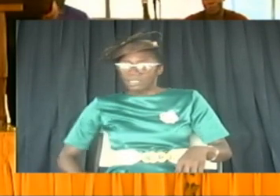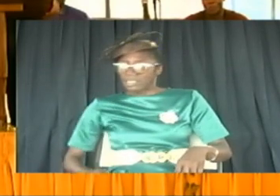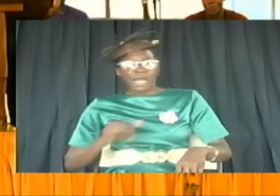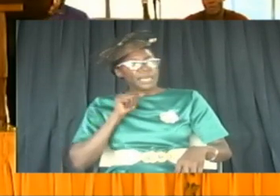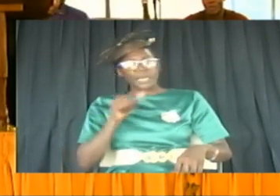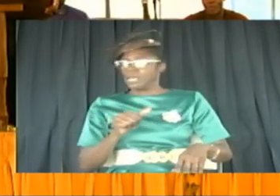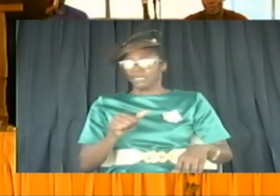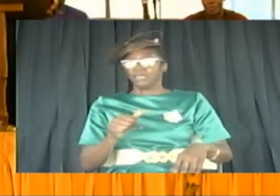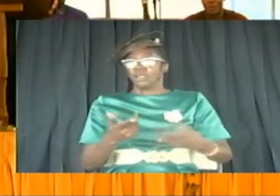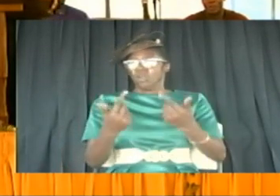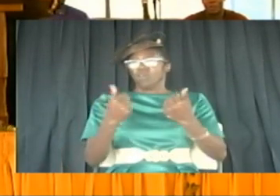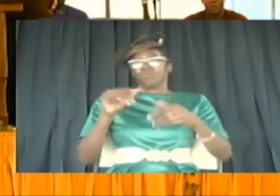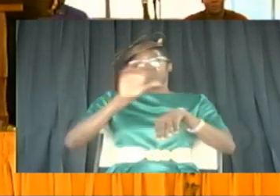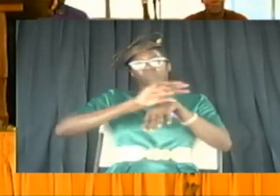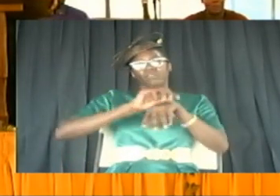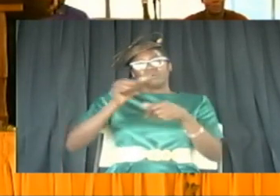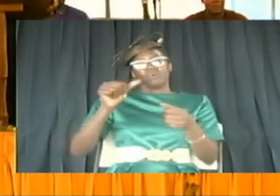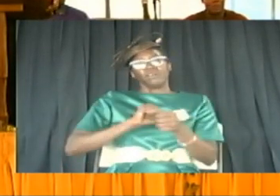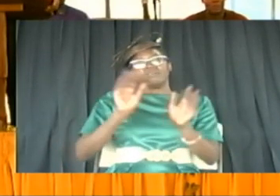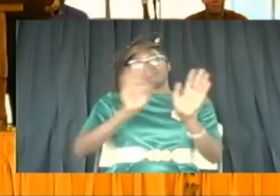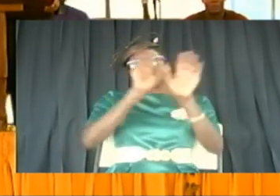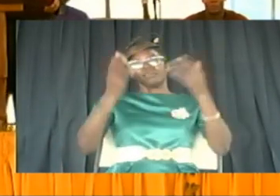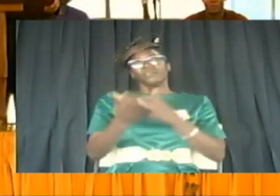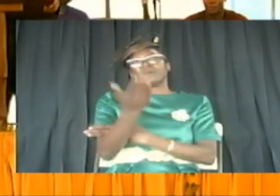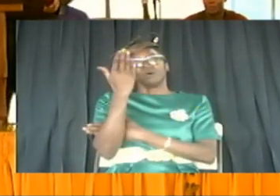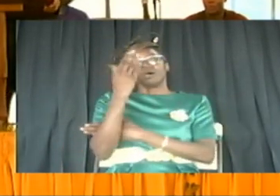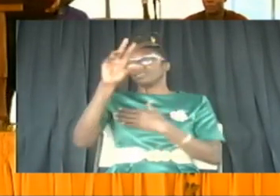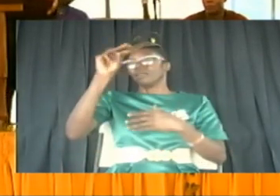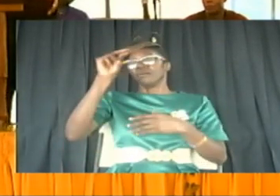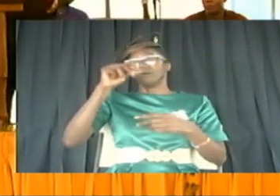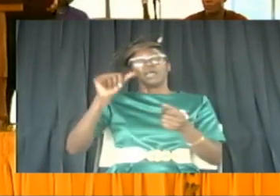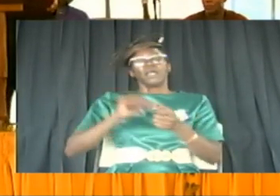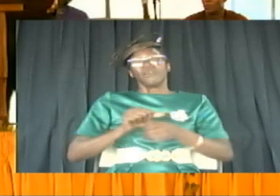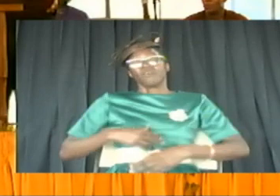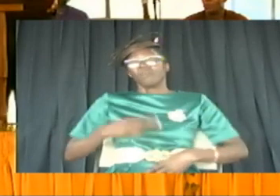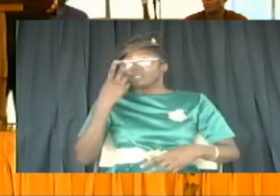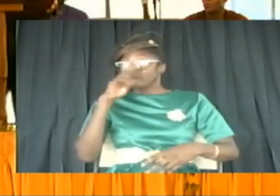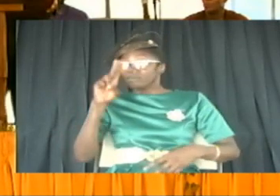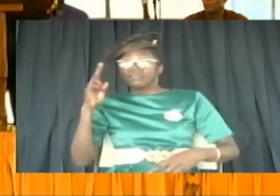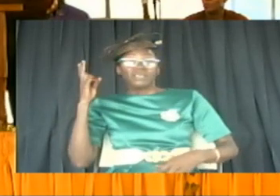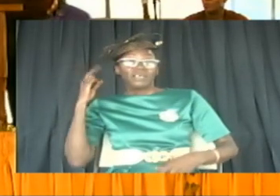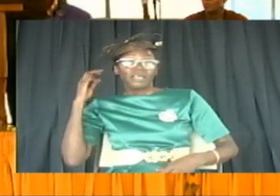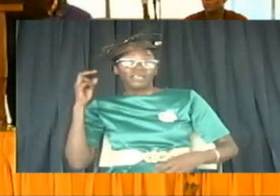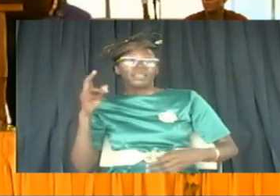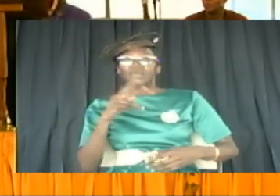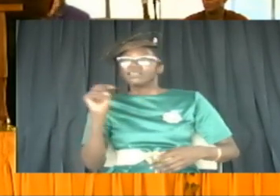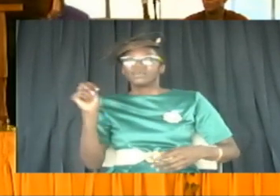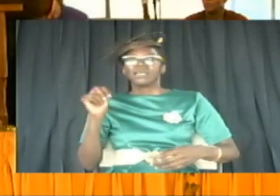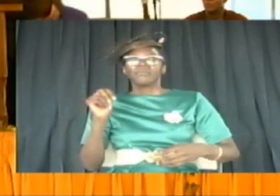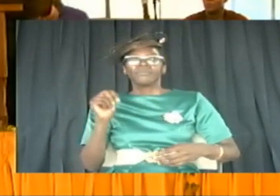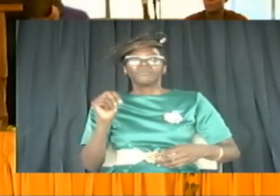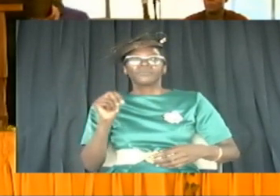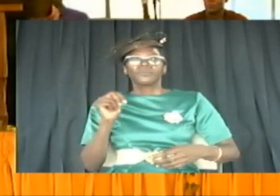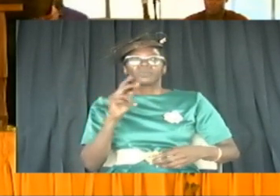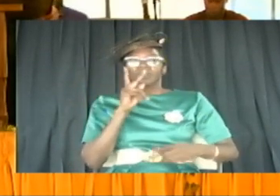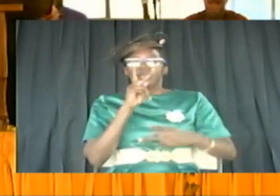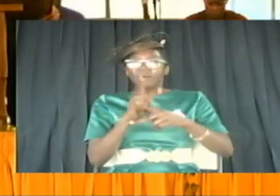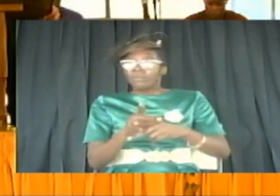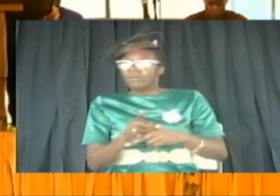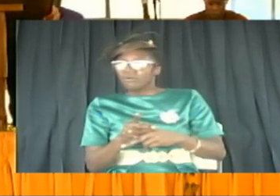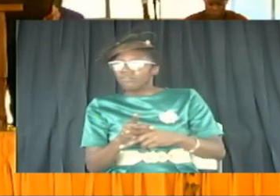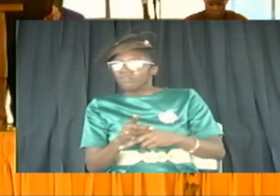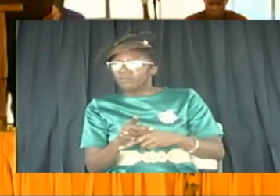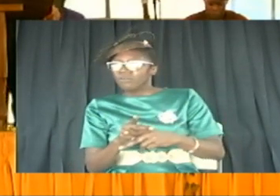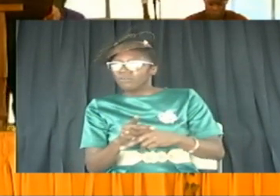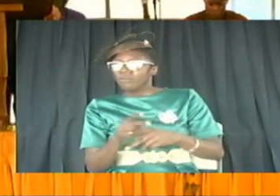for everybody to see them and to hear them. The proof of the real Christian, as I